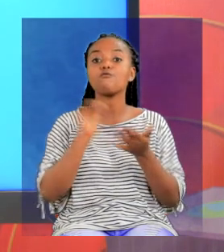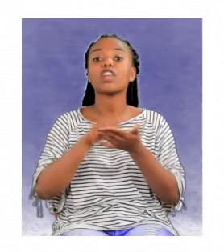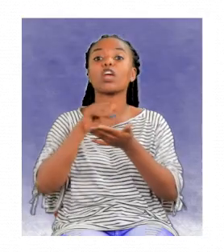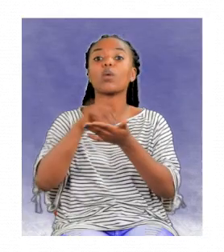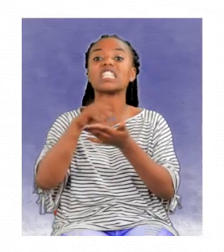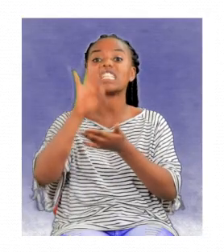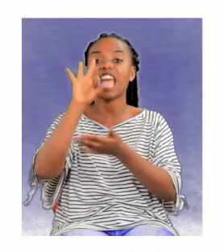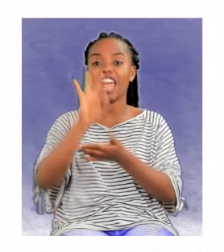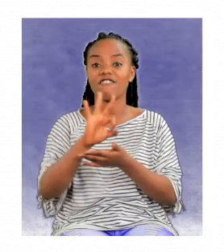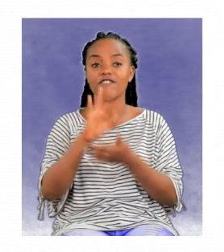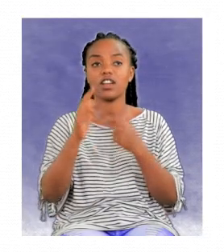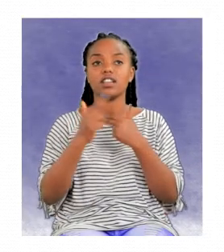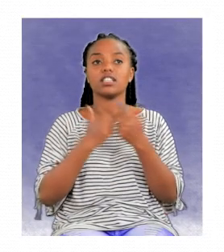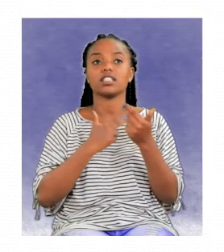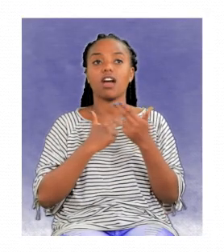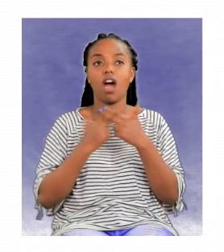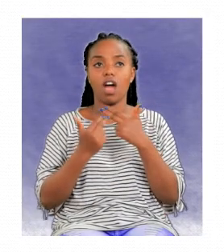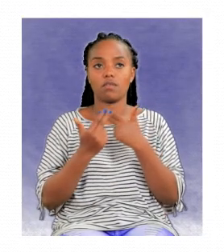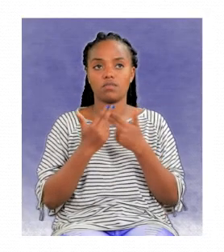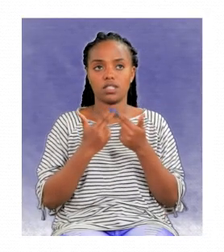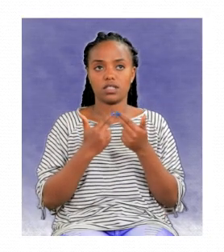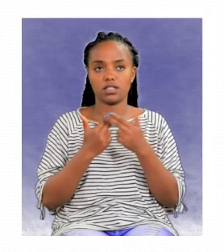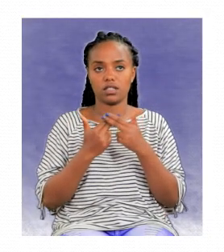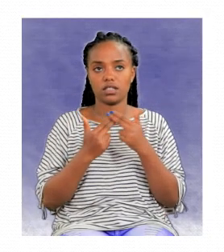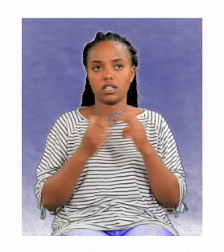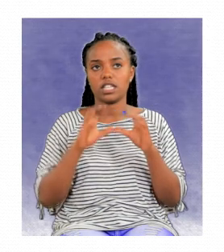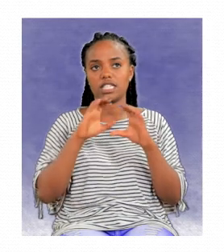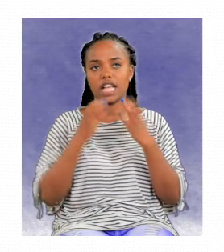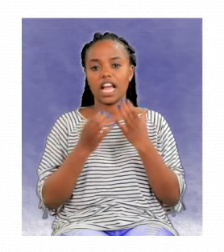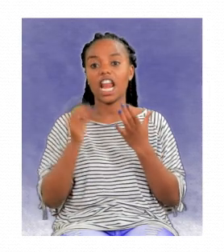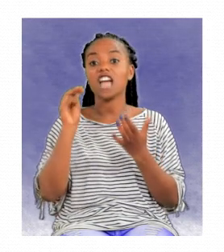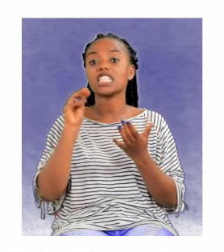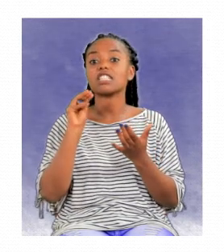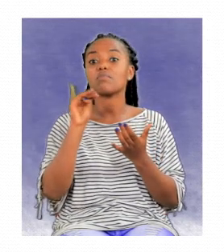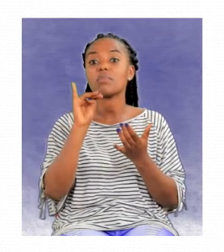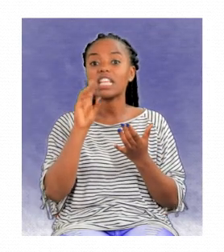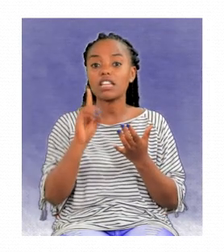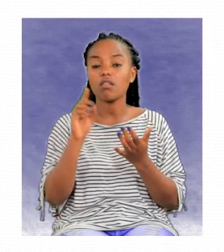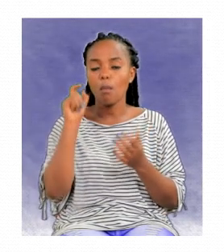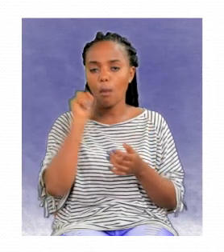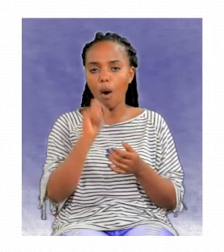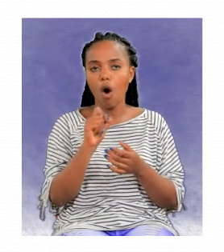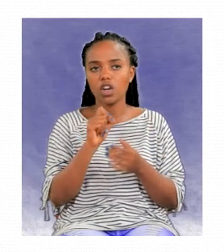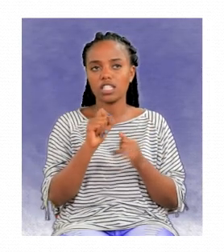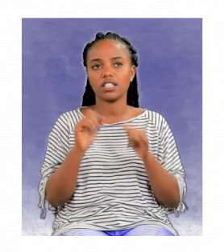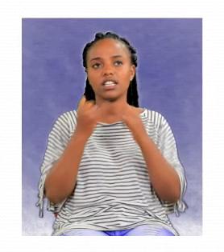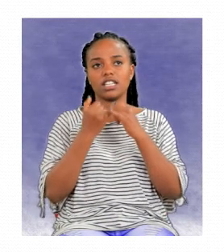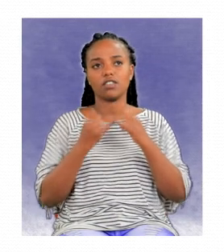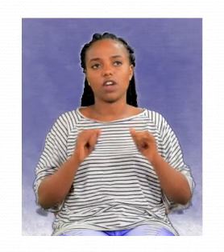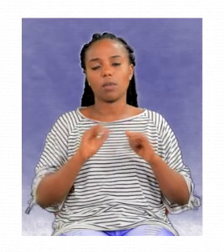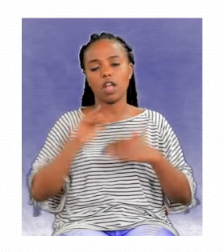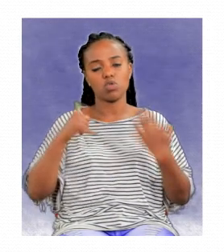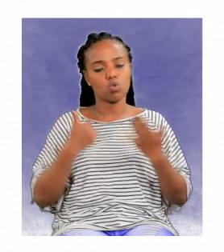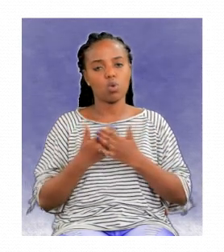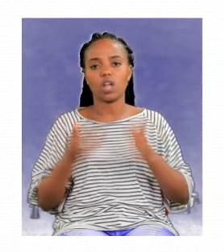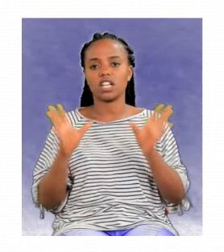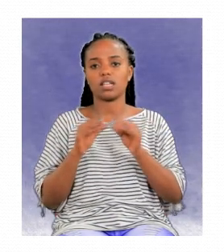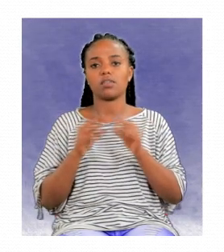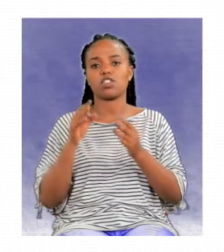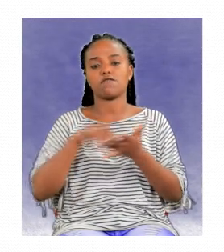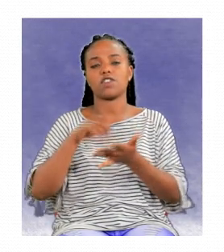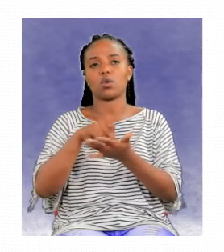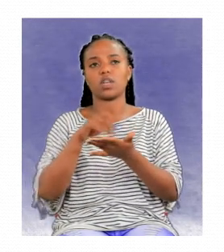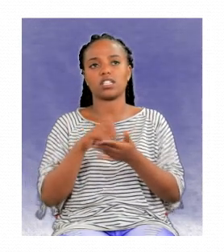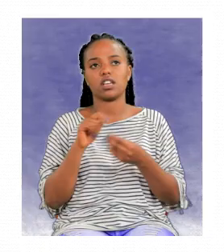frequency times the class midpoint of the corresponding class and divided by the total summation of